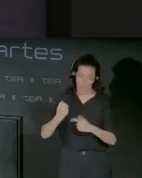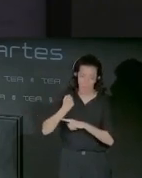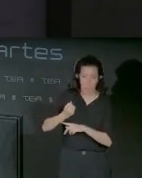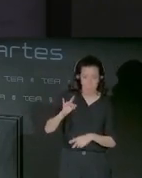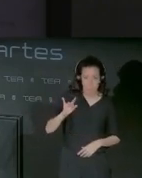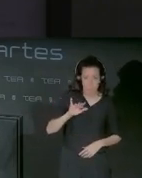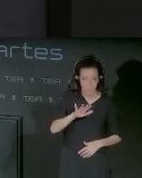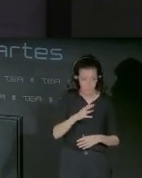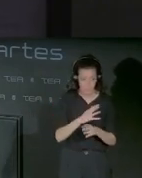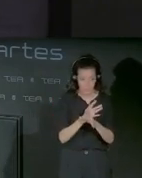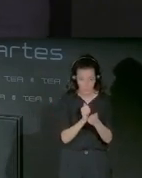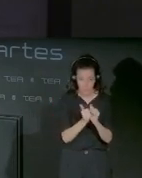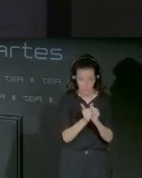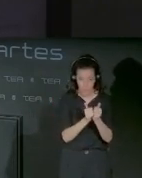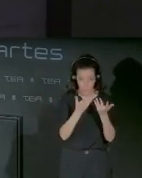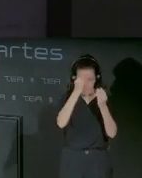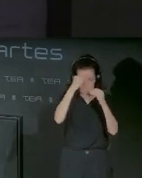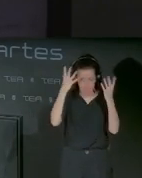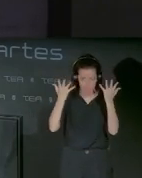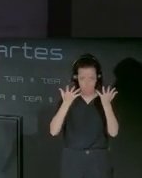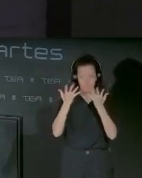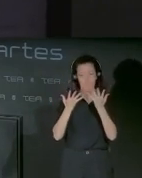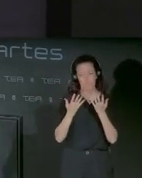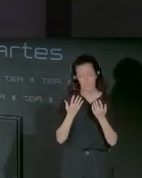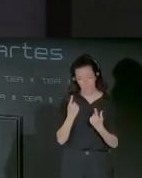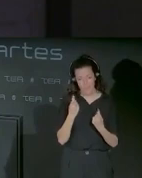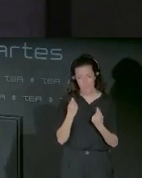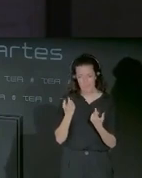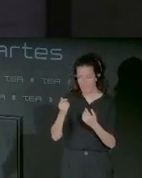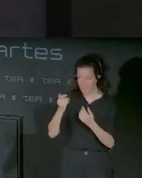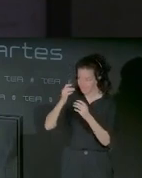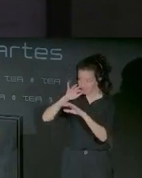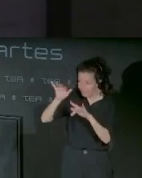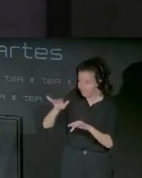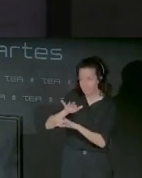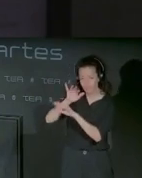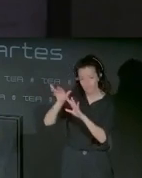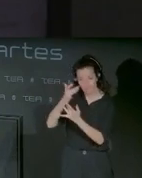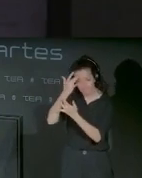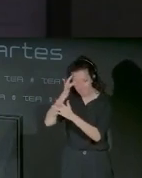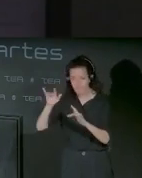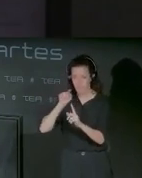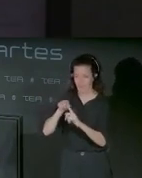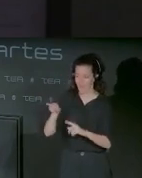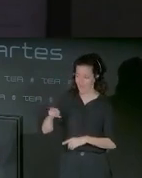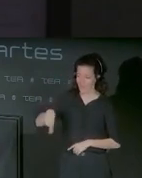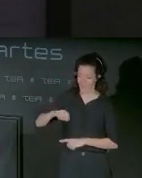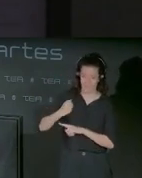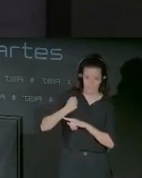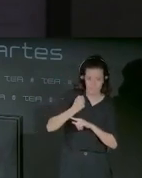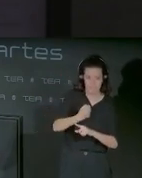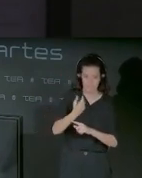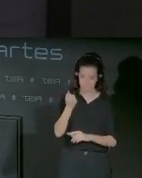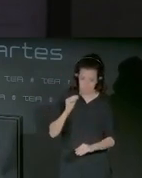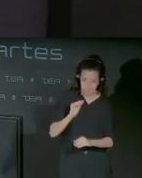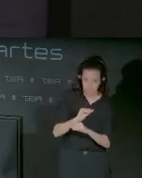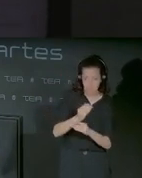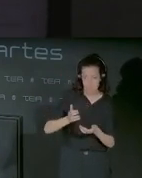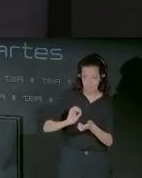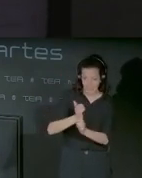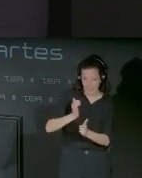financial guarantees, and specific loans for this kind of industry, we also be quite useful as well. We have also scholarships,